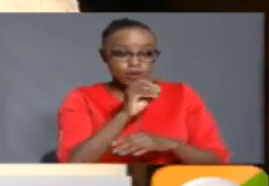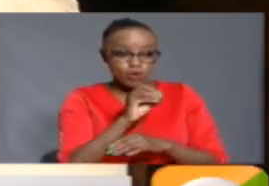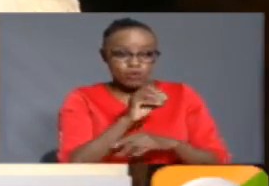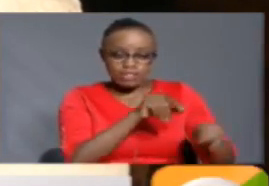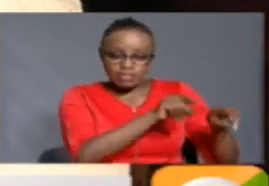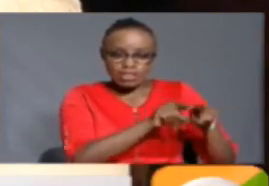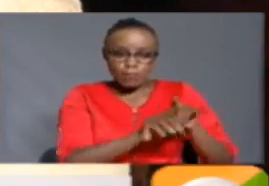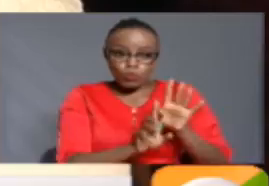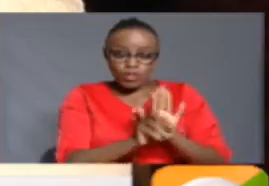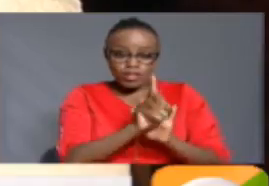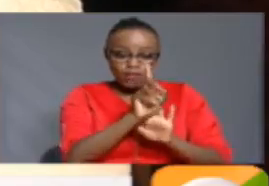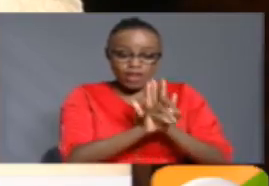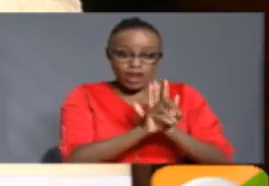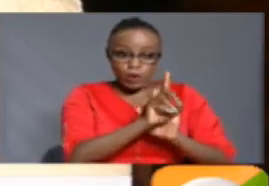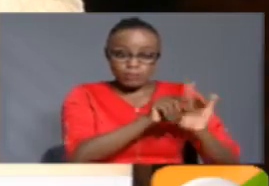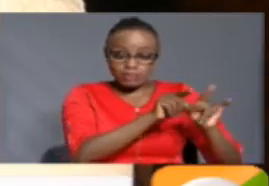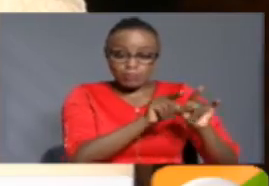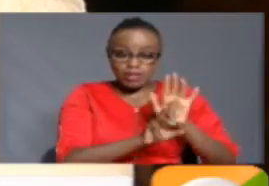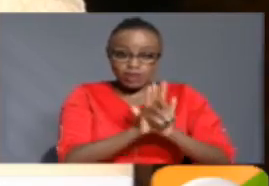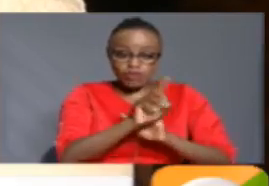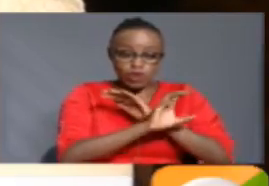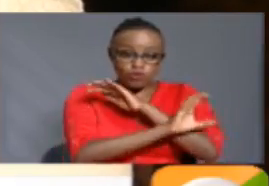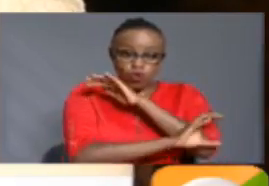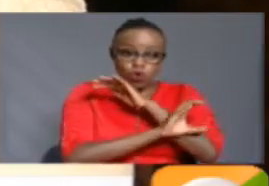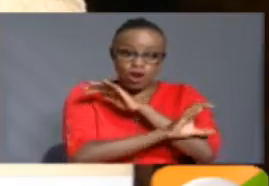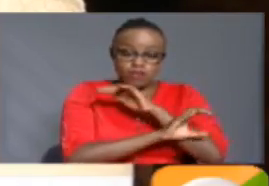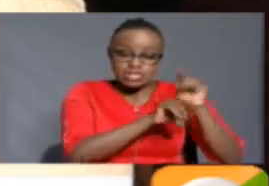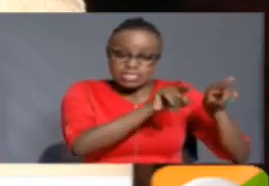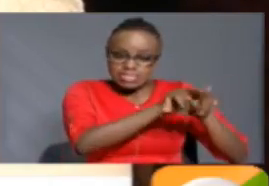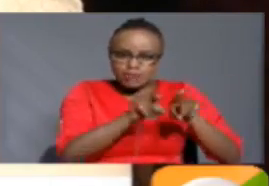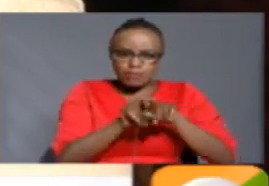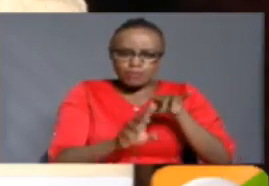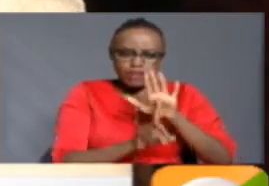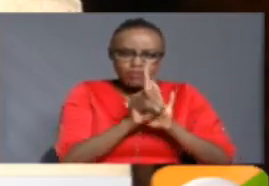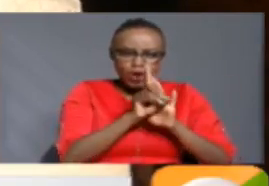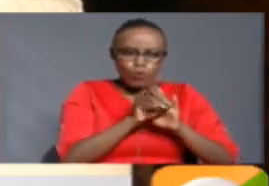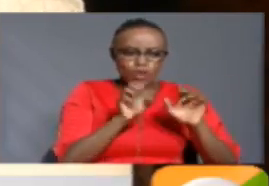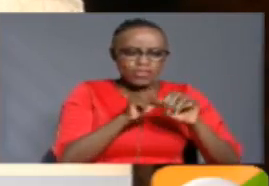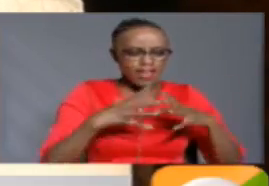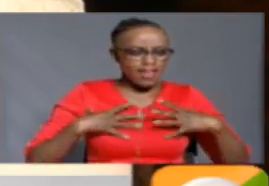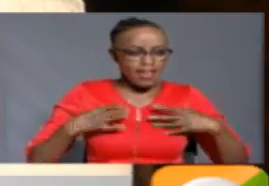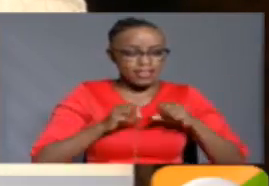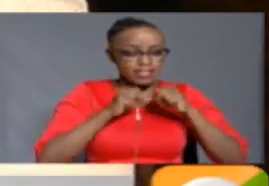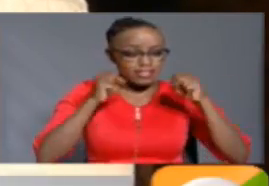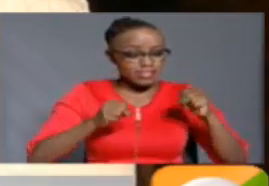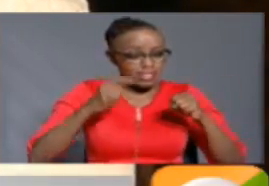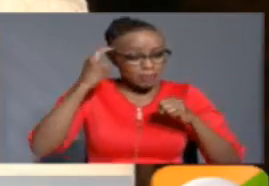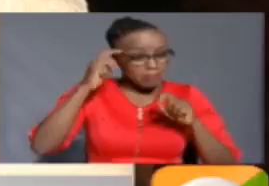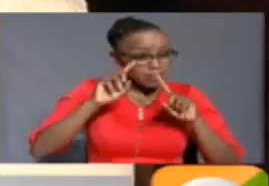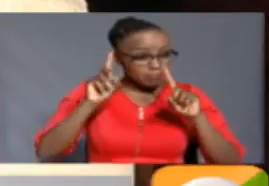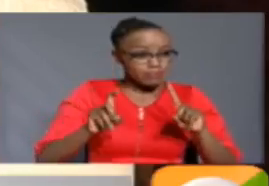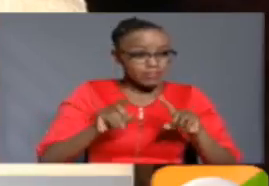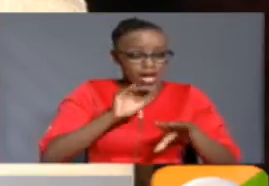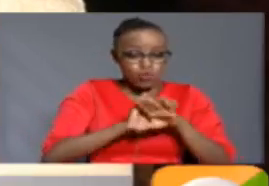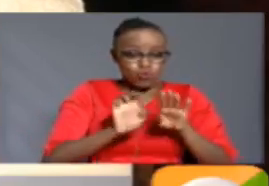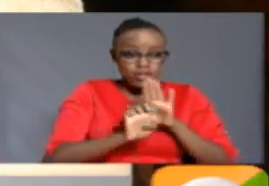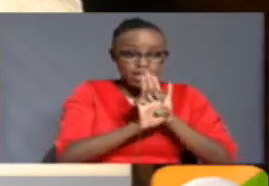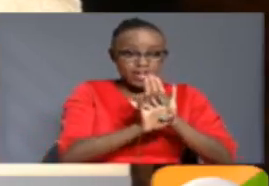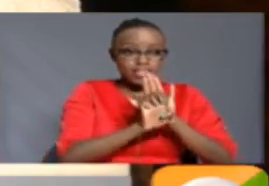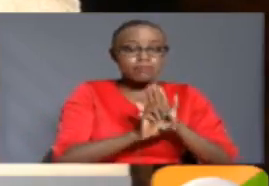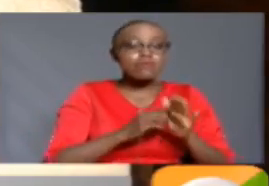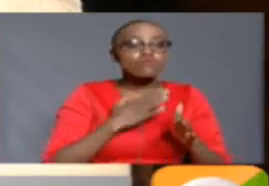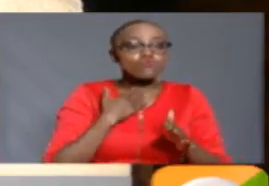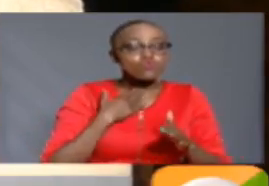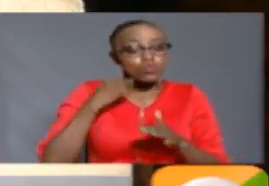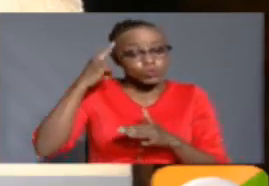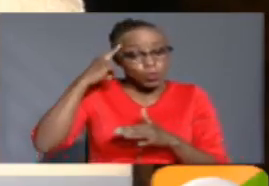we develop our countries, are we developing with the health system in mind? A classic example is, I want